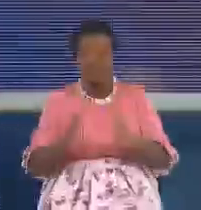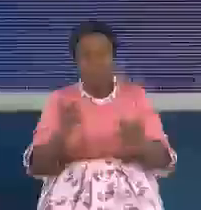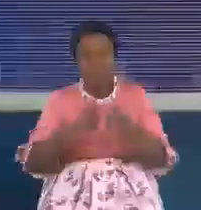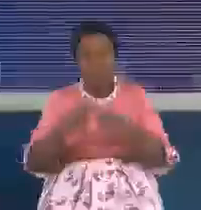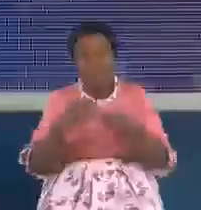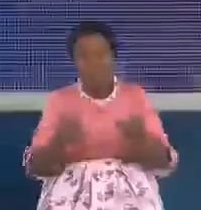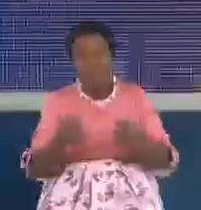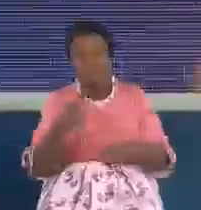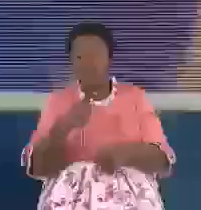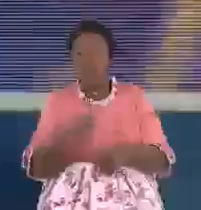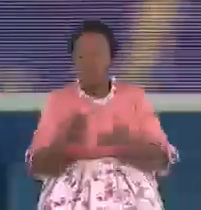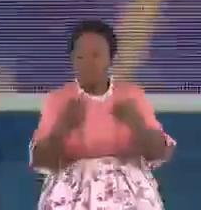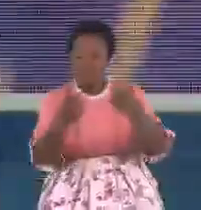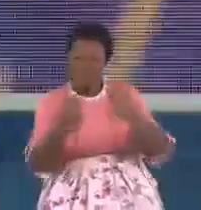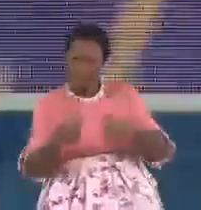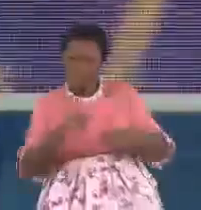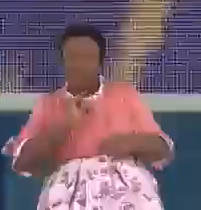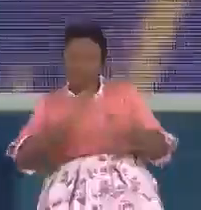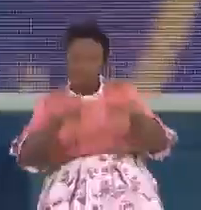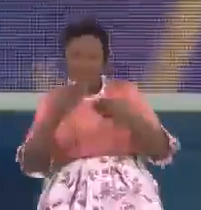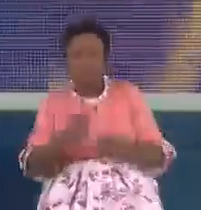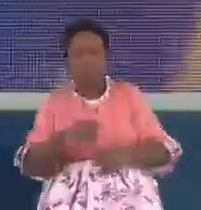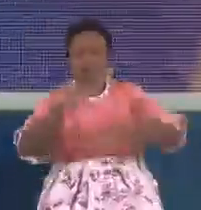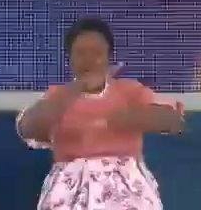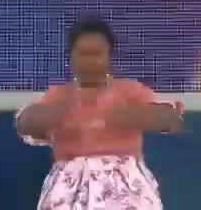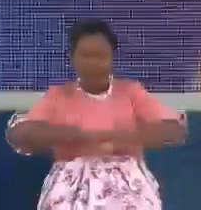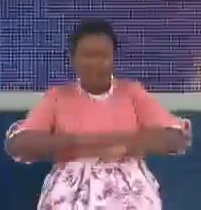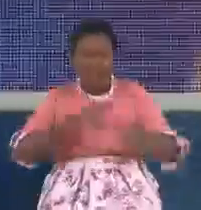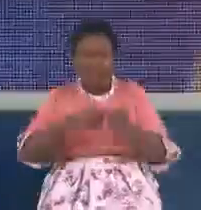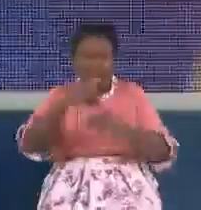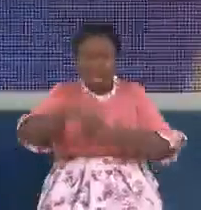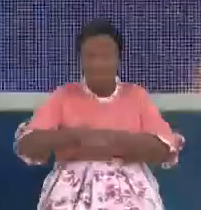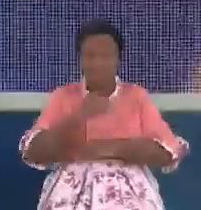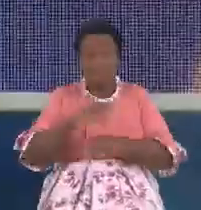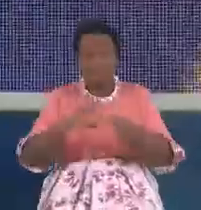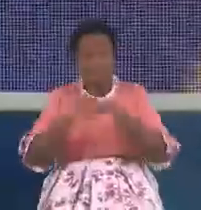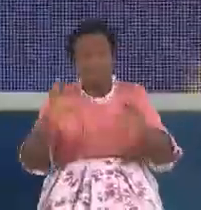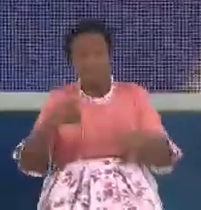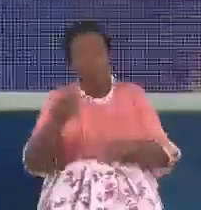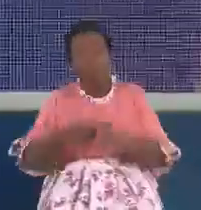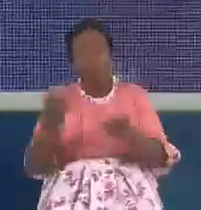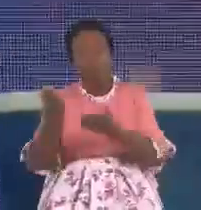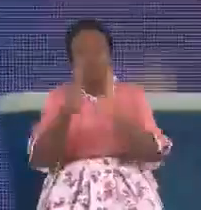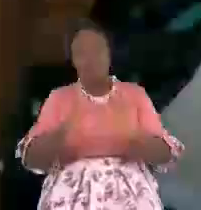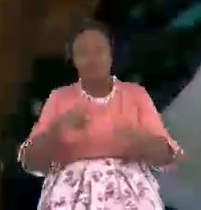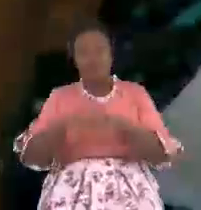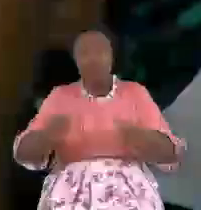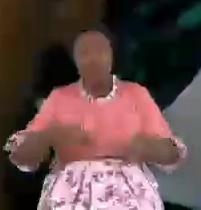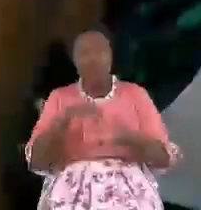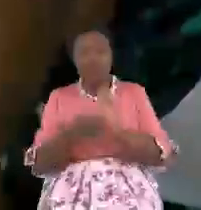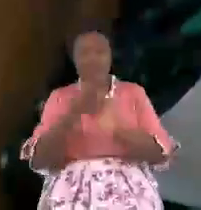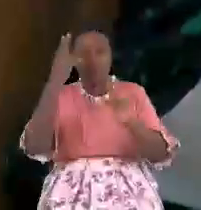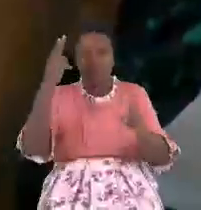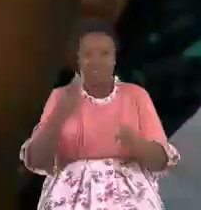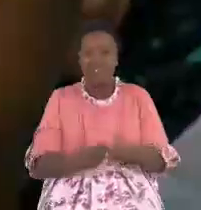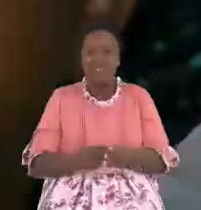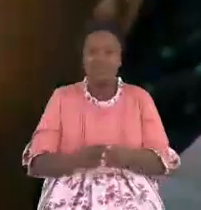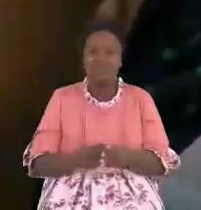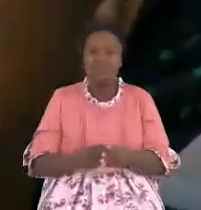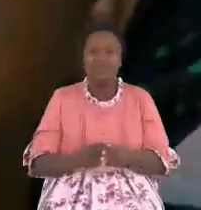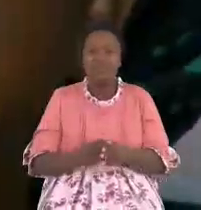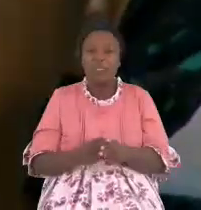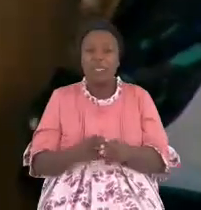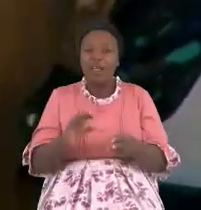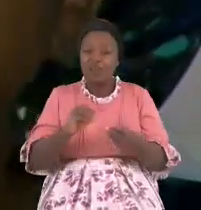tonight that's released from slavery in your life in jesus name number two that